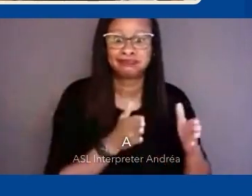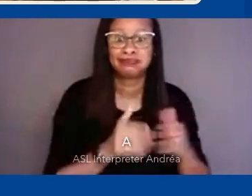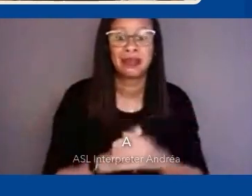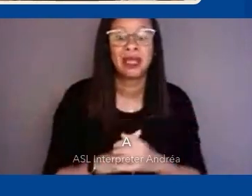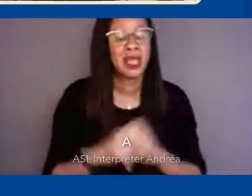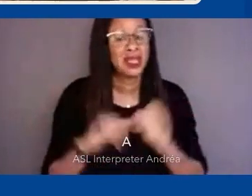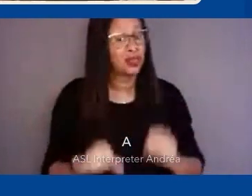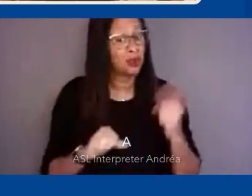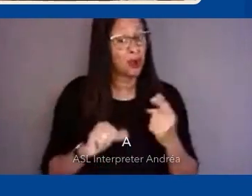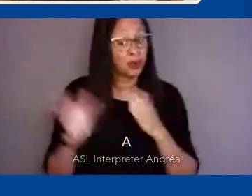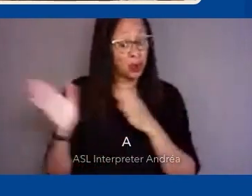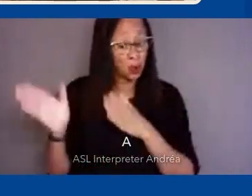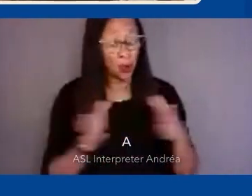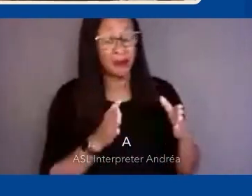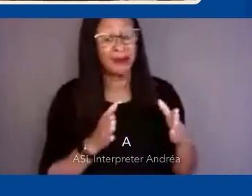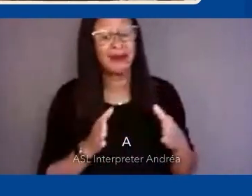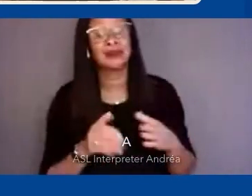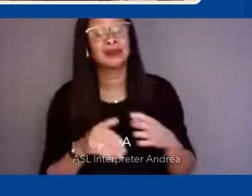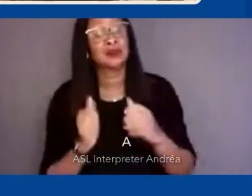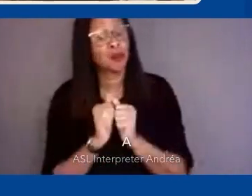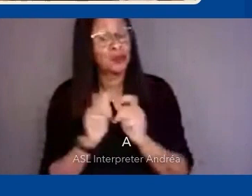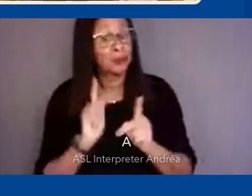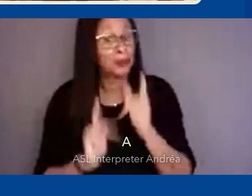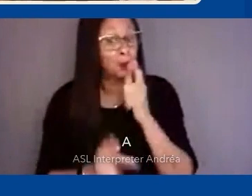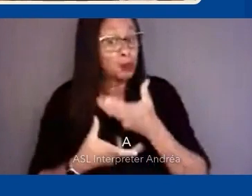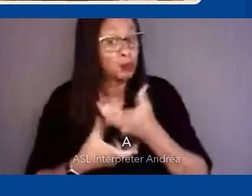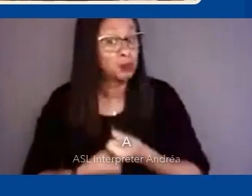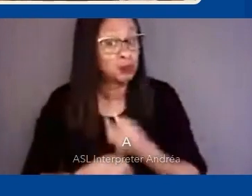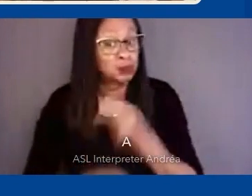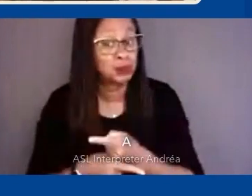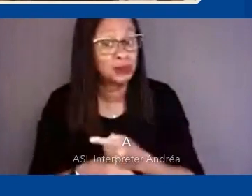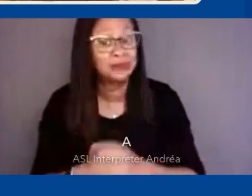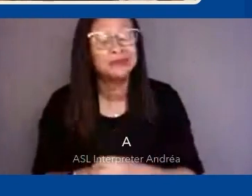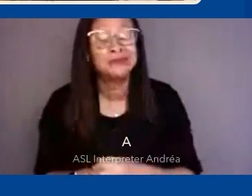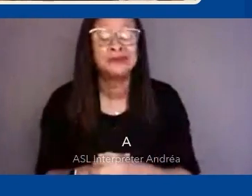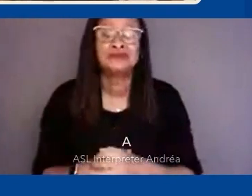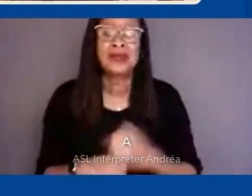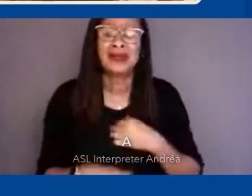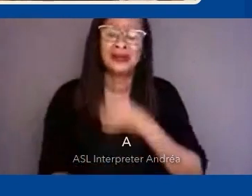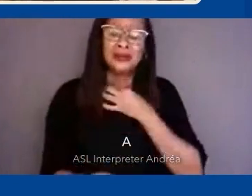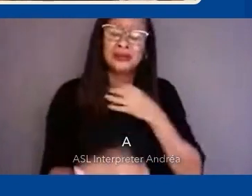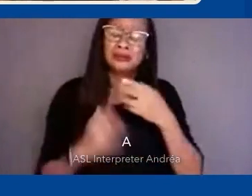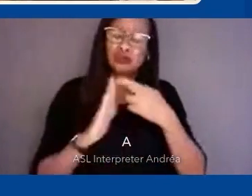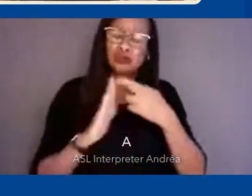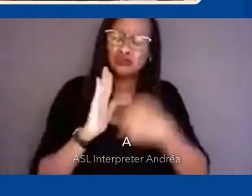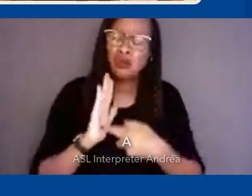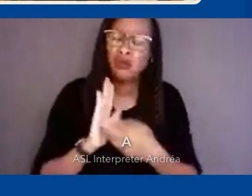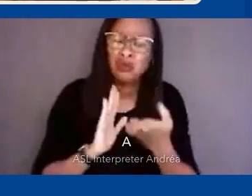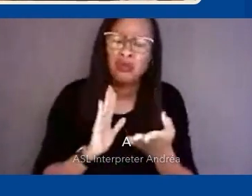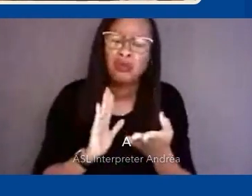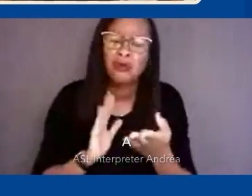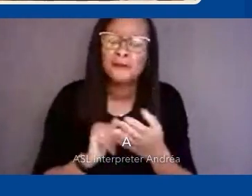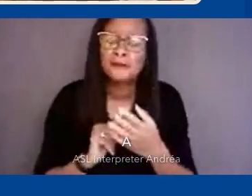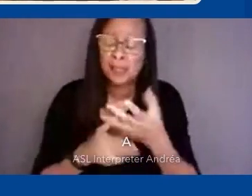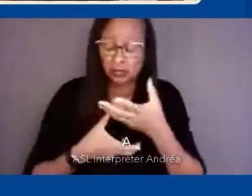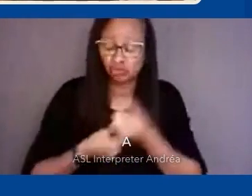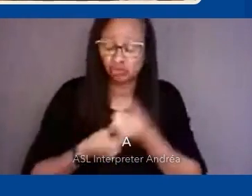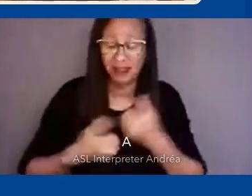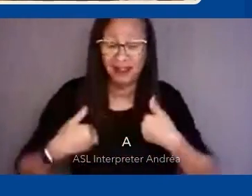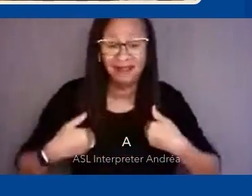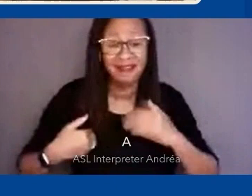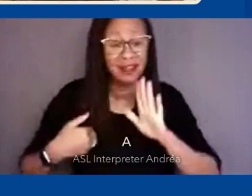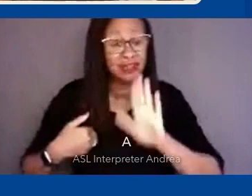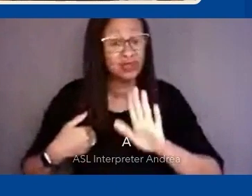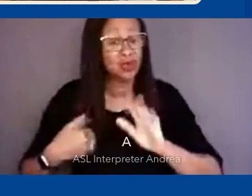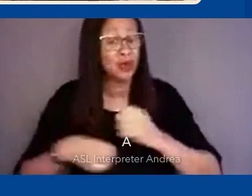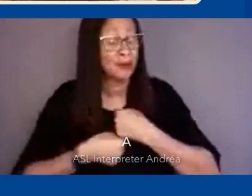right? And I guess I wonder, yeah, like what role does trust play in your making